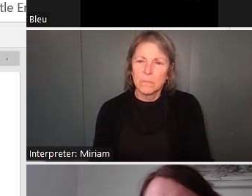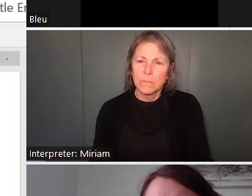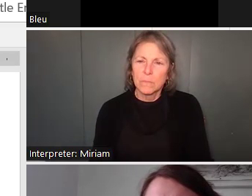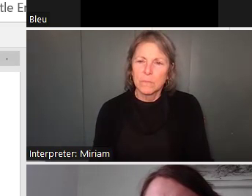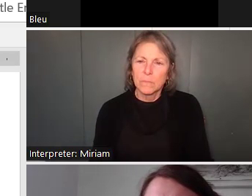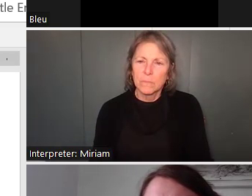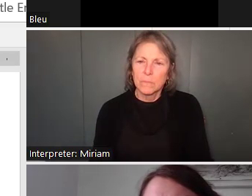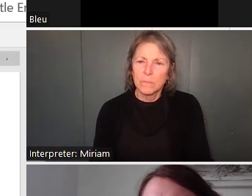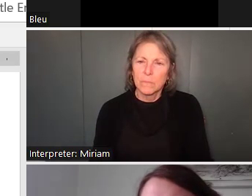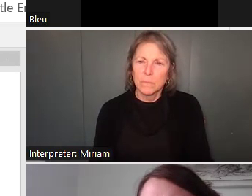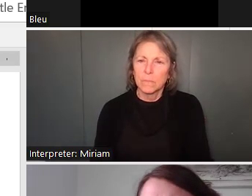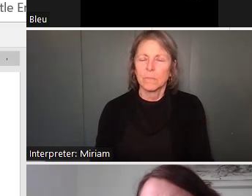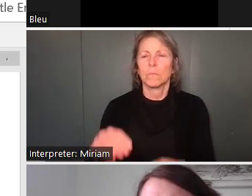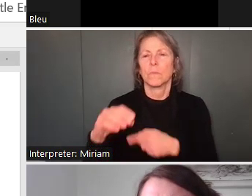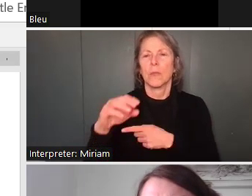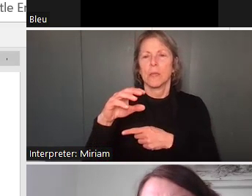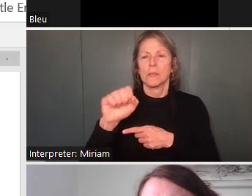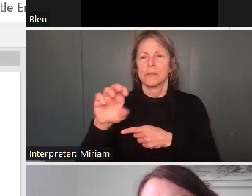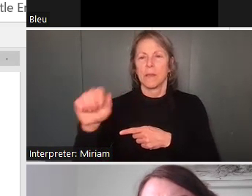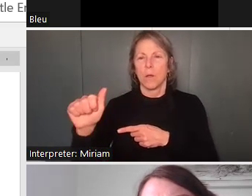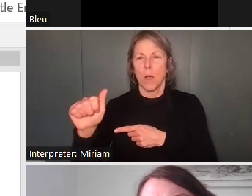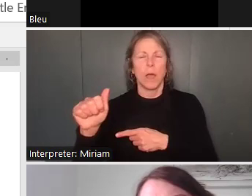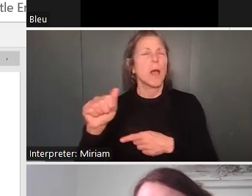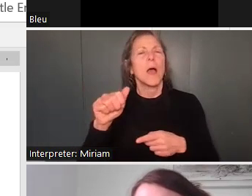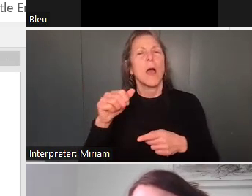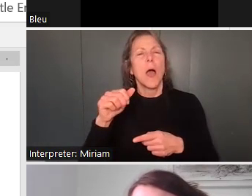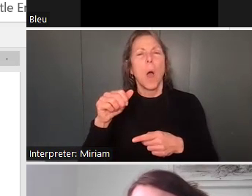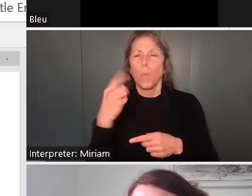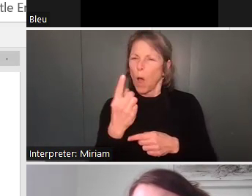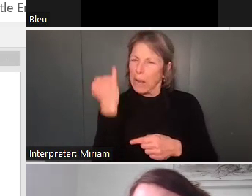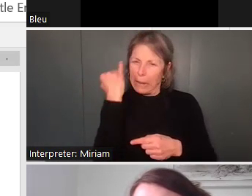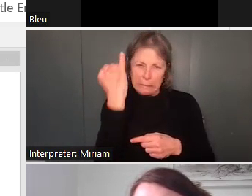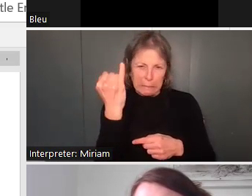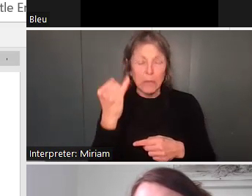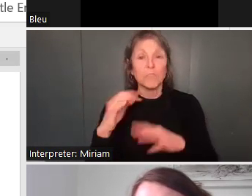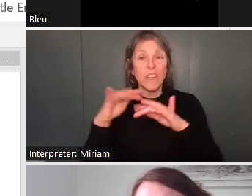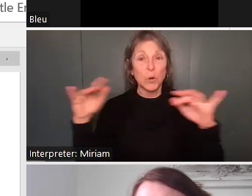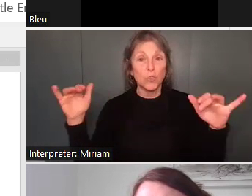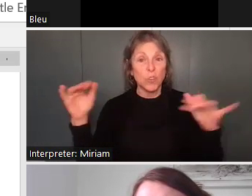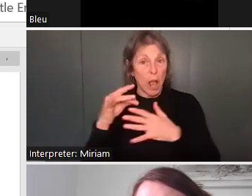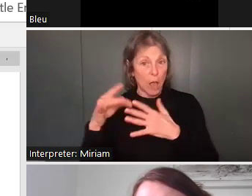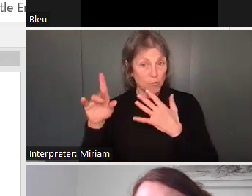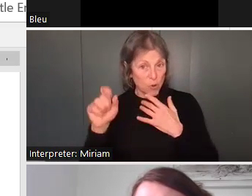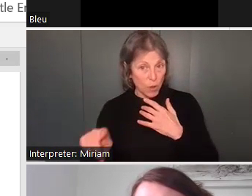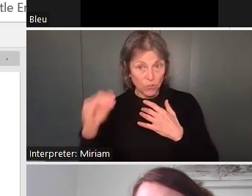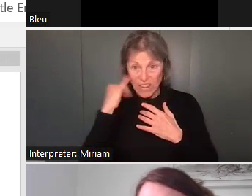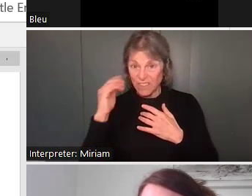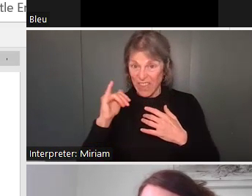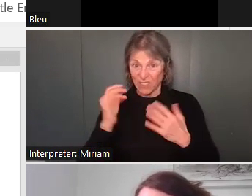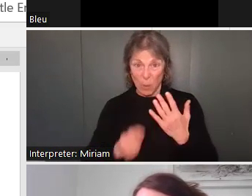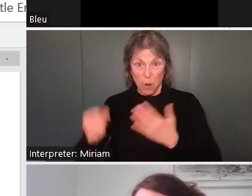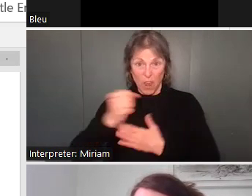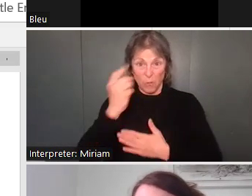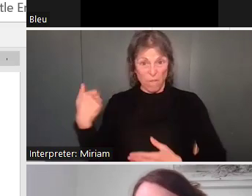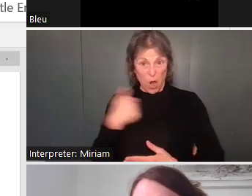The only thought I have about making diversity an optional question is then if that is a priority, how do